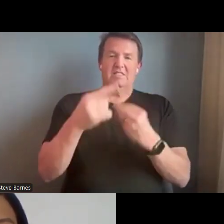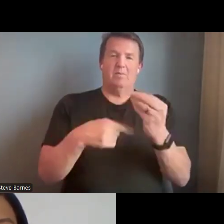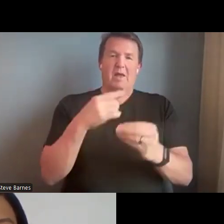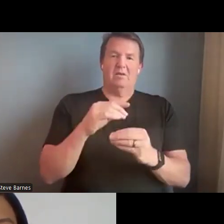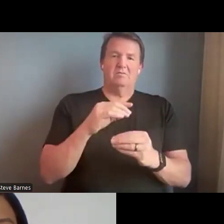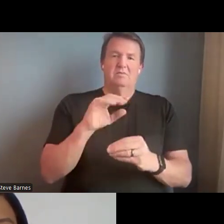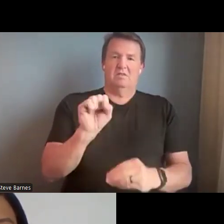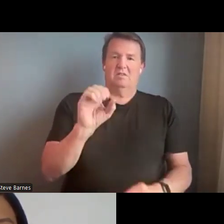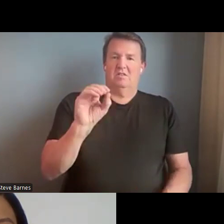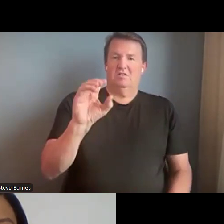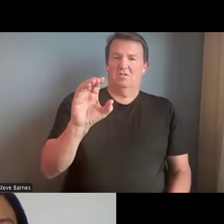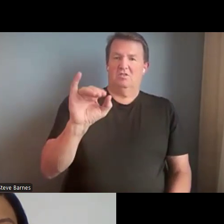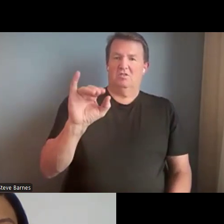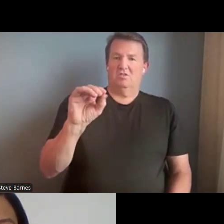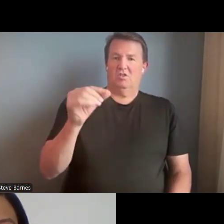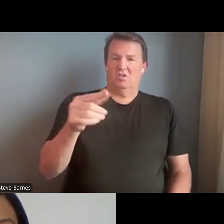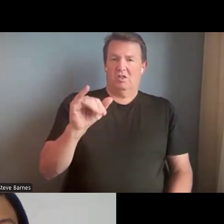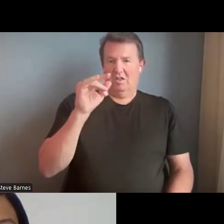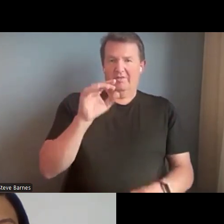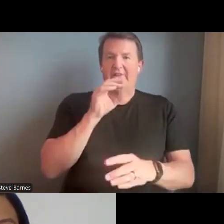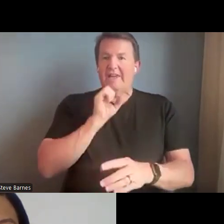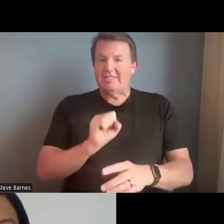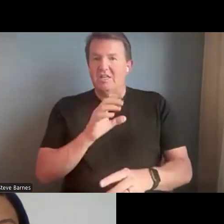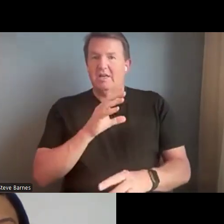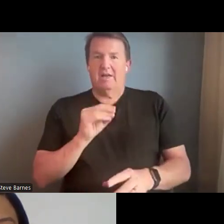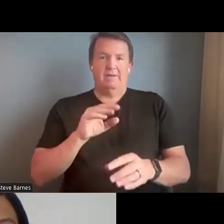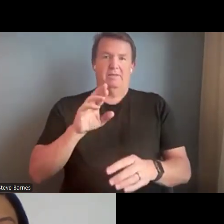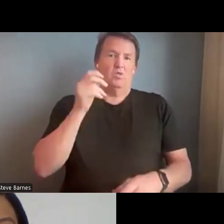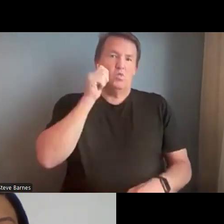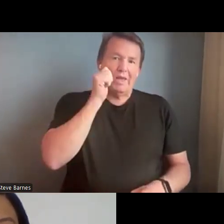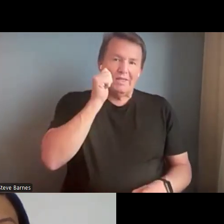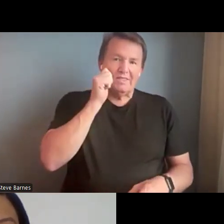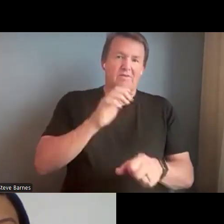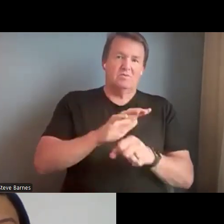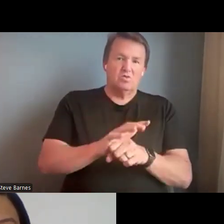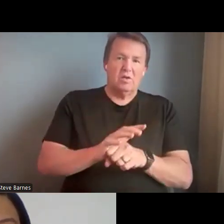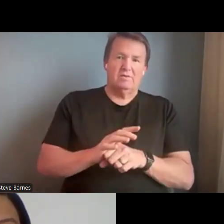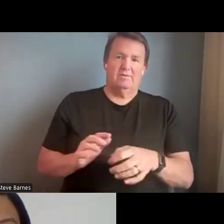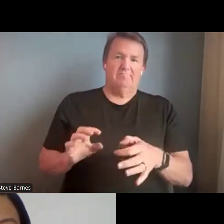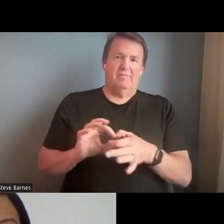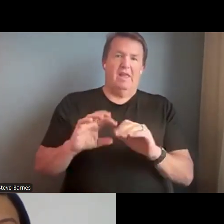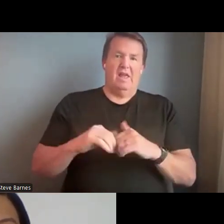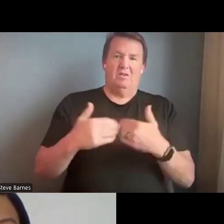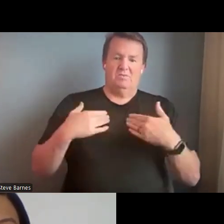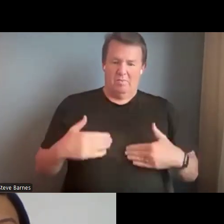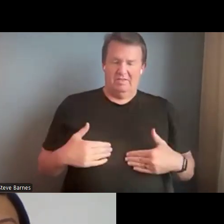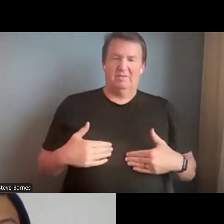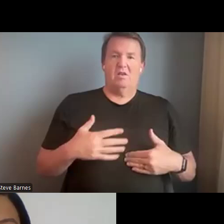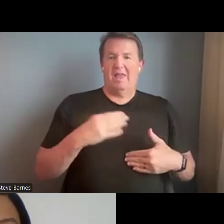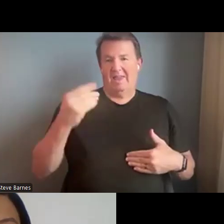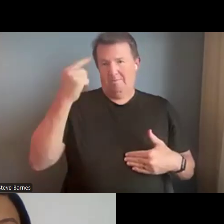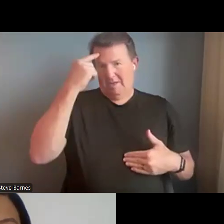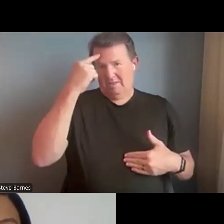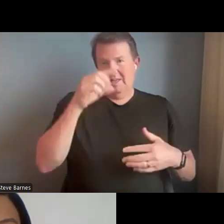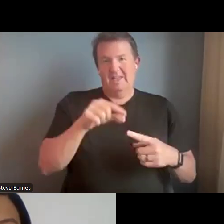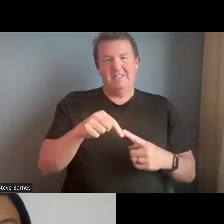do work on racism, stress, accelerated aging, and how that relates to both mental and physical health, especially for Black and